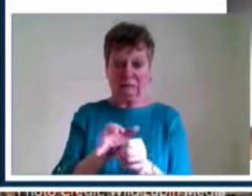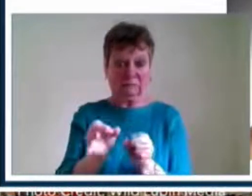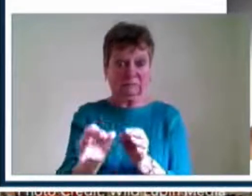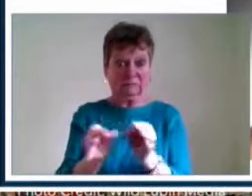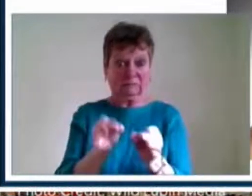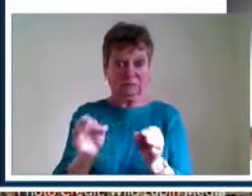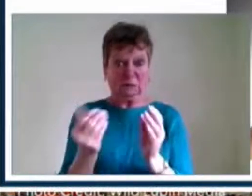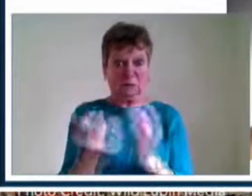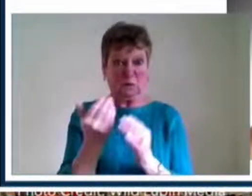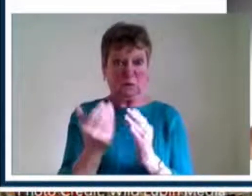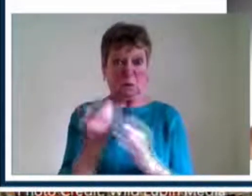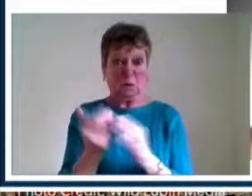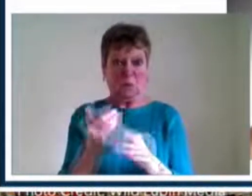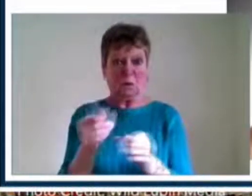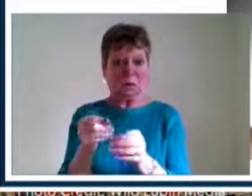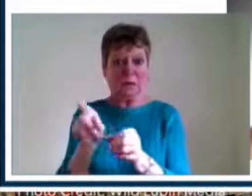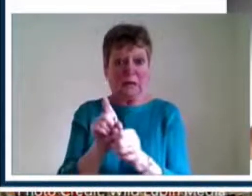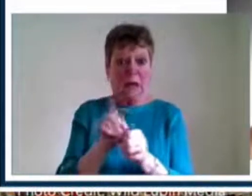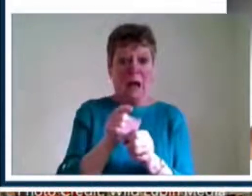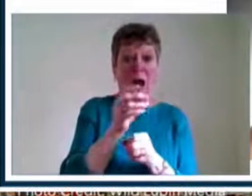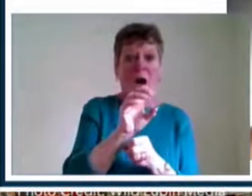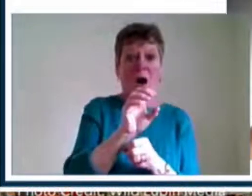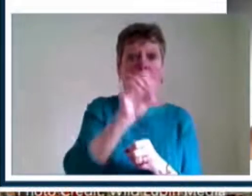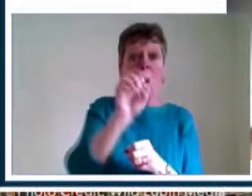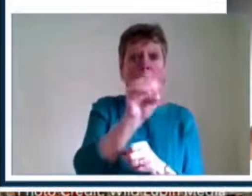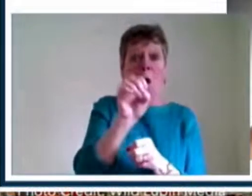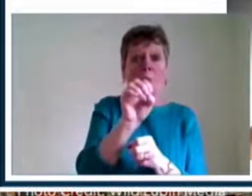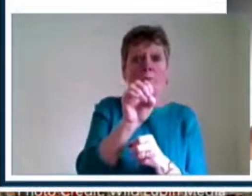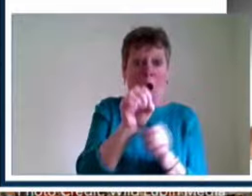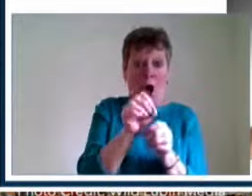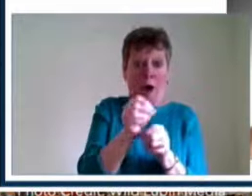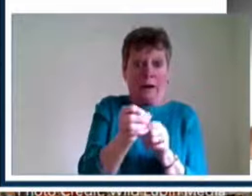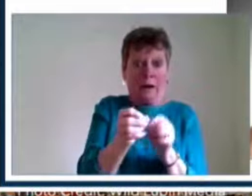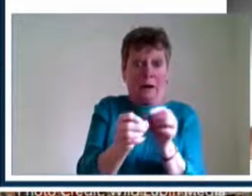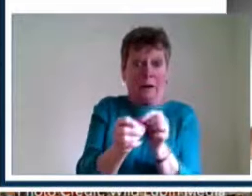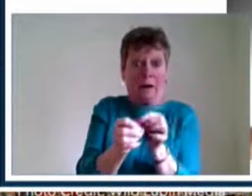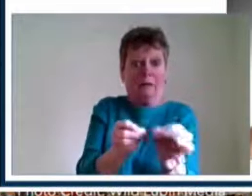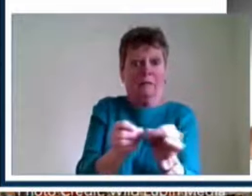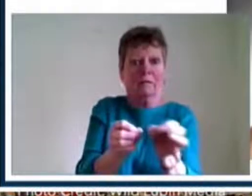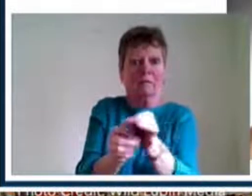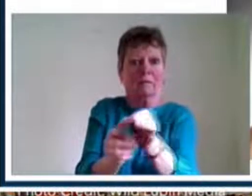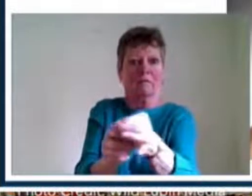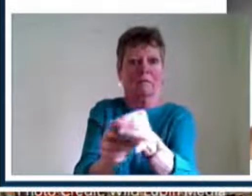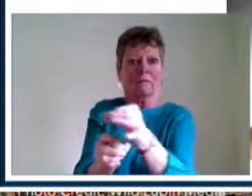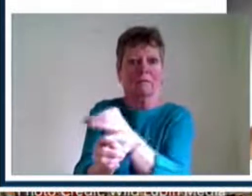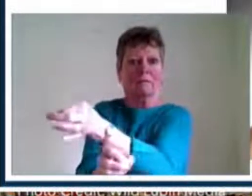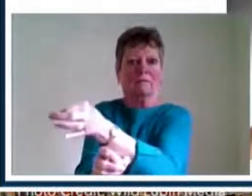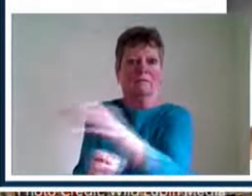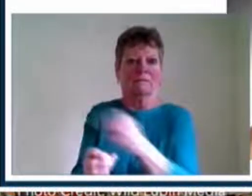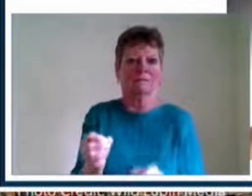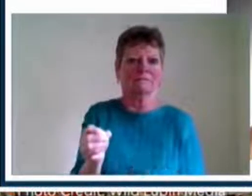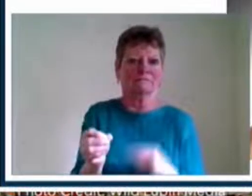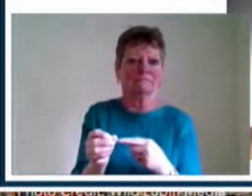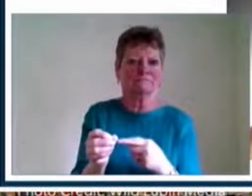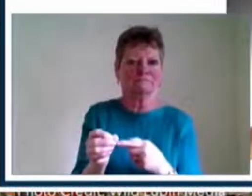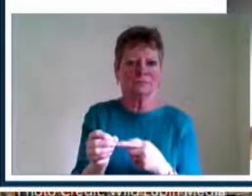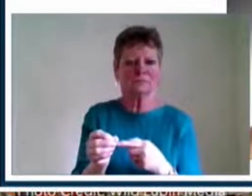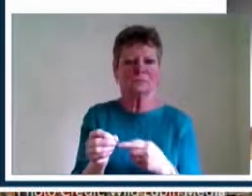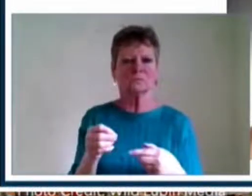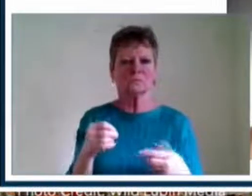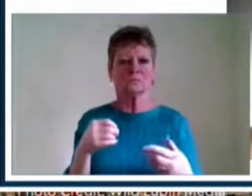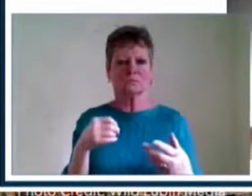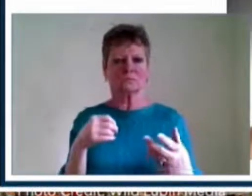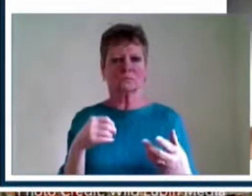just a subvariant of the Omicron strain. So we'd have to look at how we detect that from a lab perspective. And I'll take the opportunity of